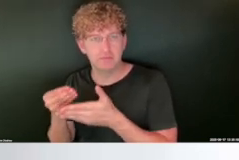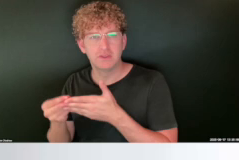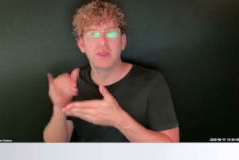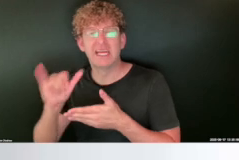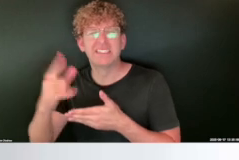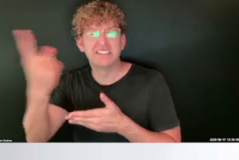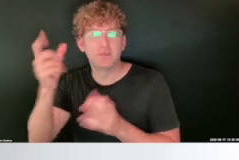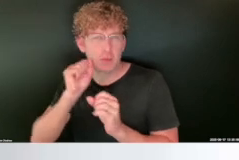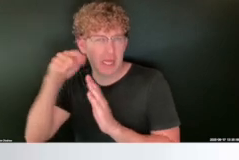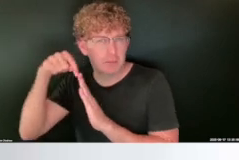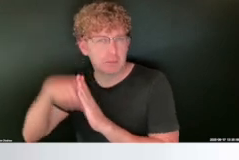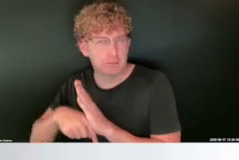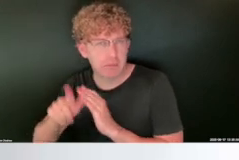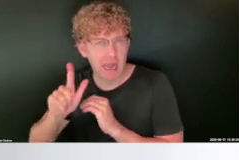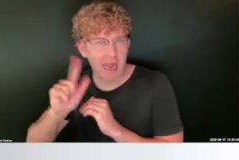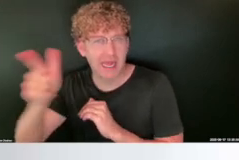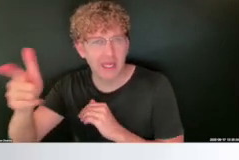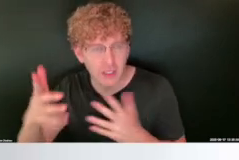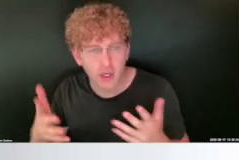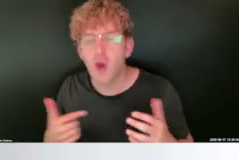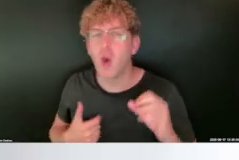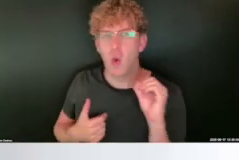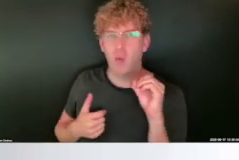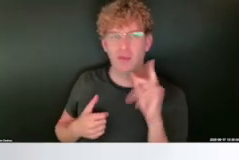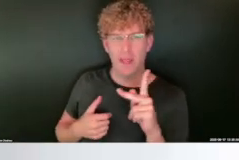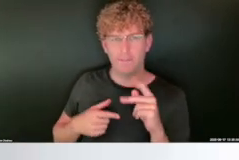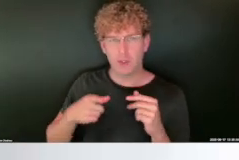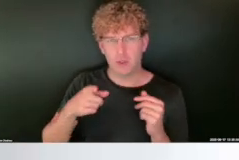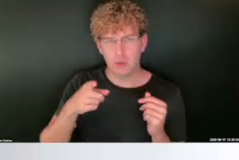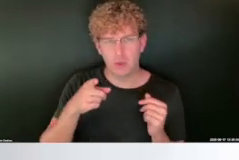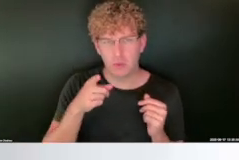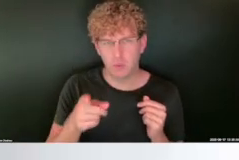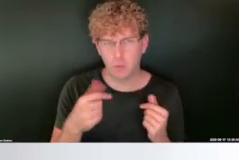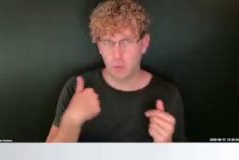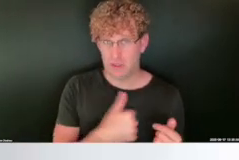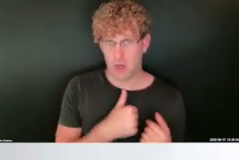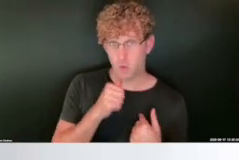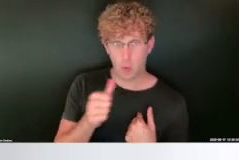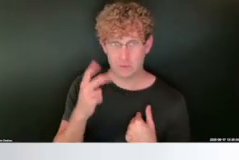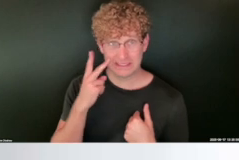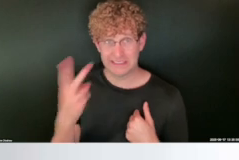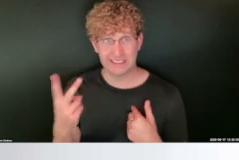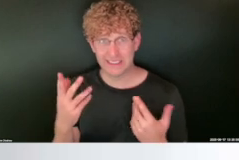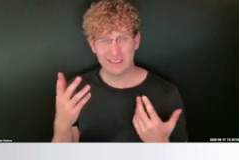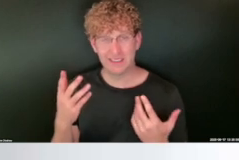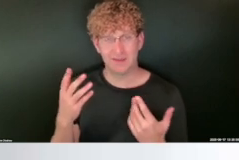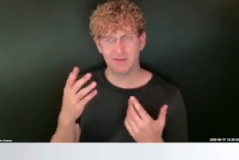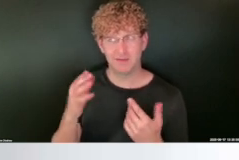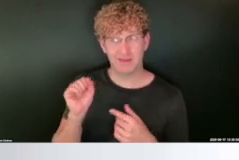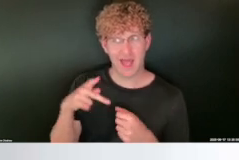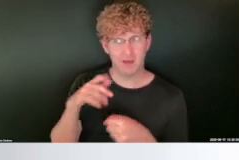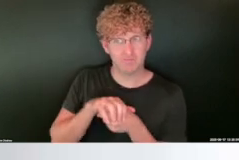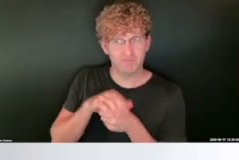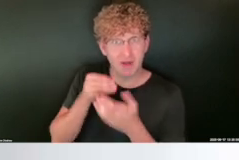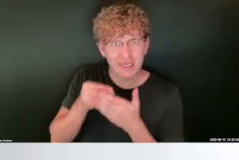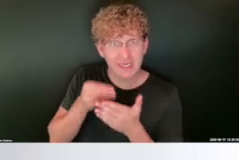as well. Okay, but we're not going to see like Carl Moyer or CAP funding come through the air districts based on